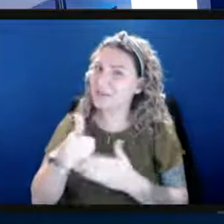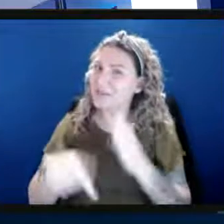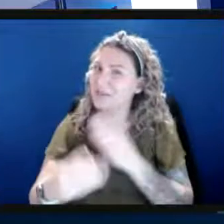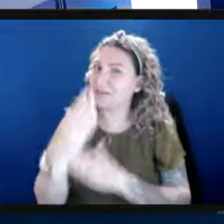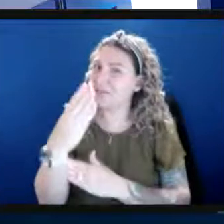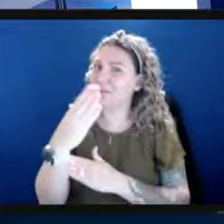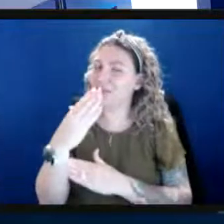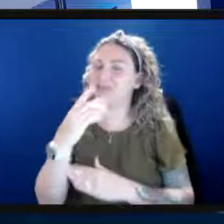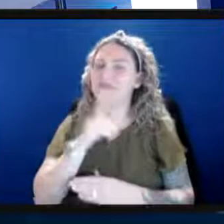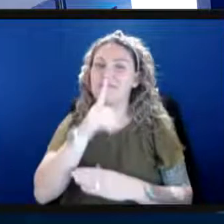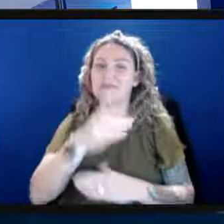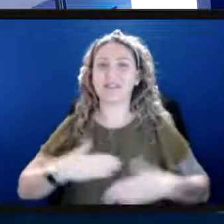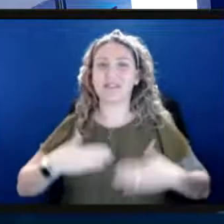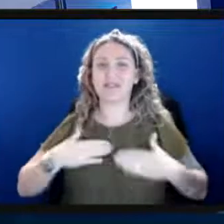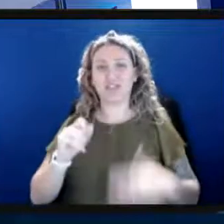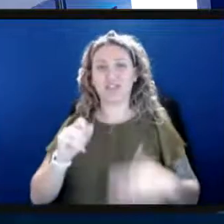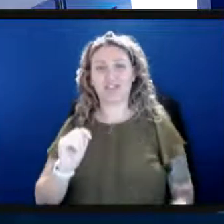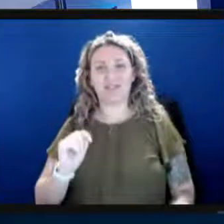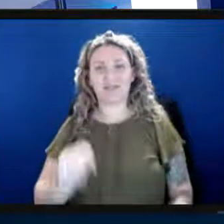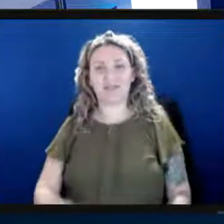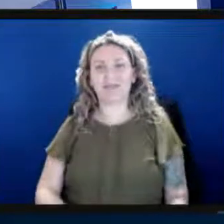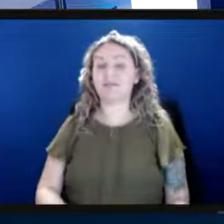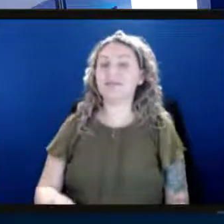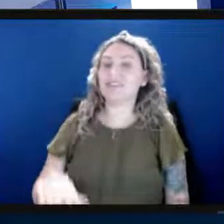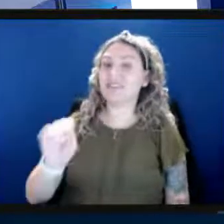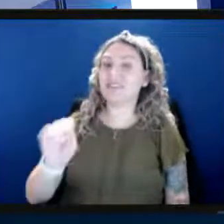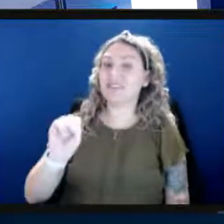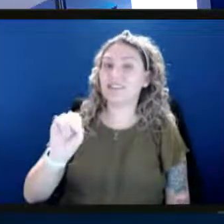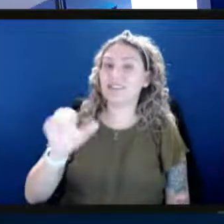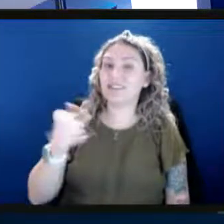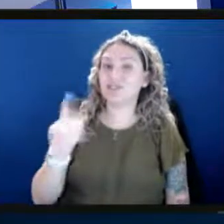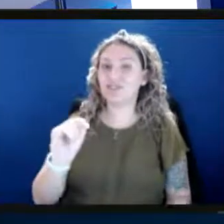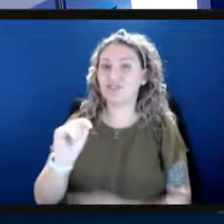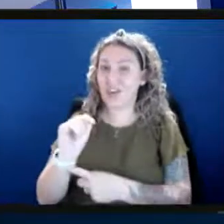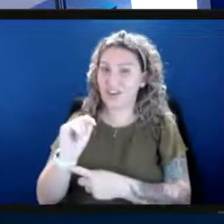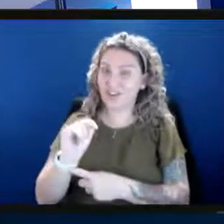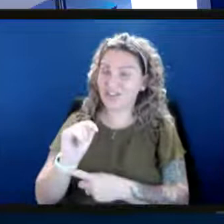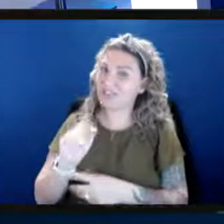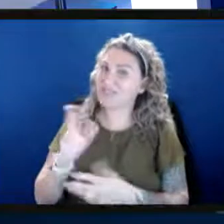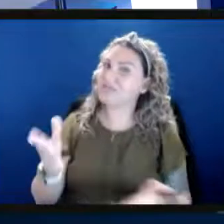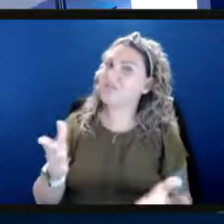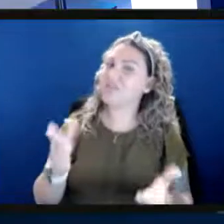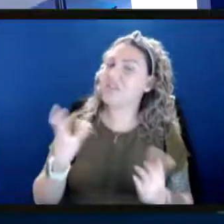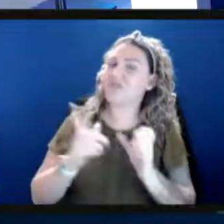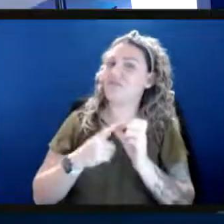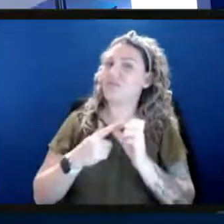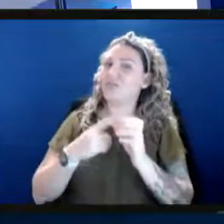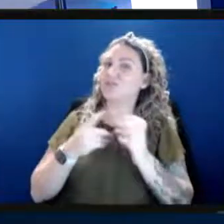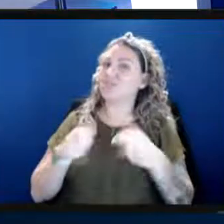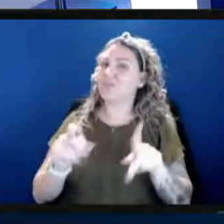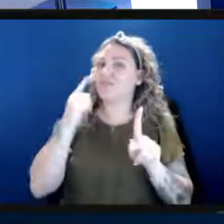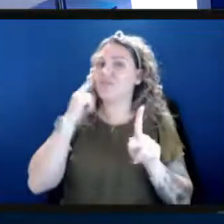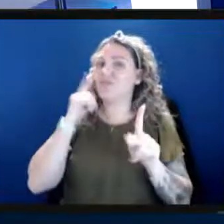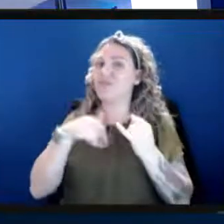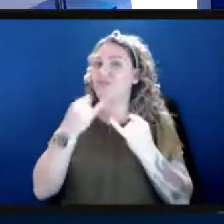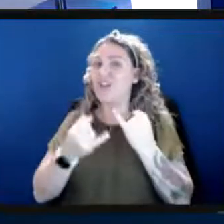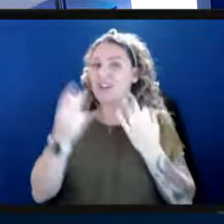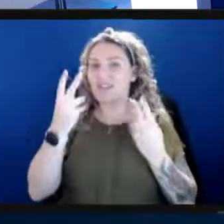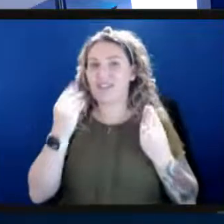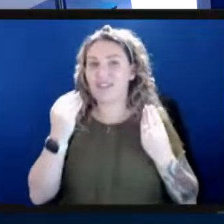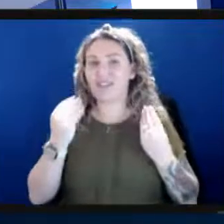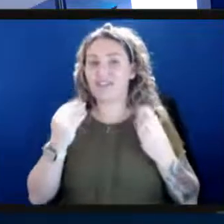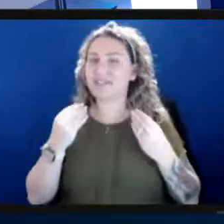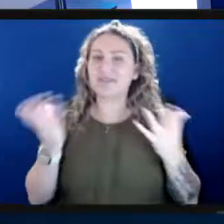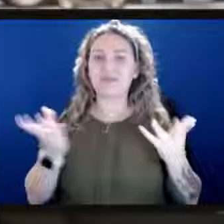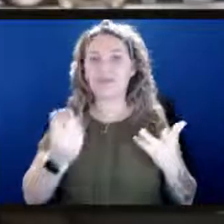it. Sergeant Bakina, I'm going to give you the first opportunity for a final thought. Send us off today. What would you like us